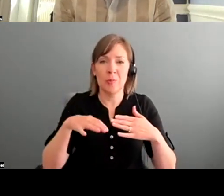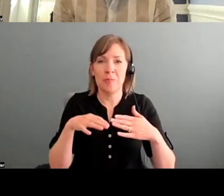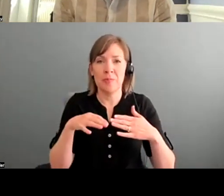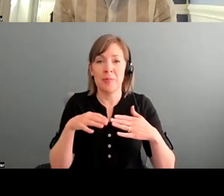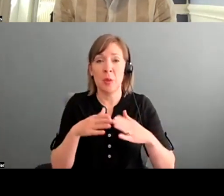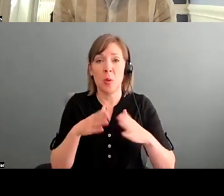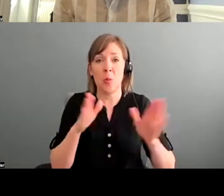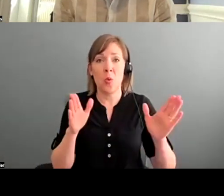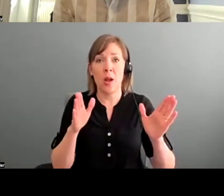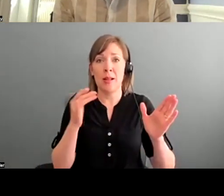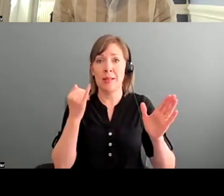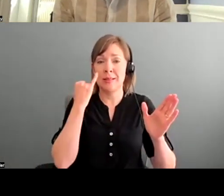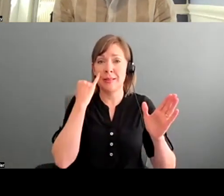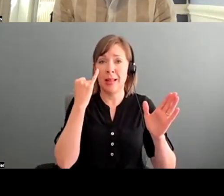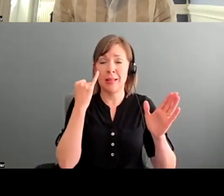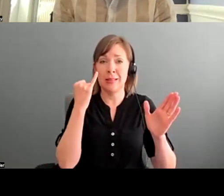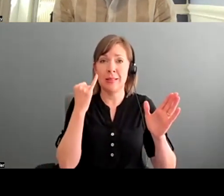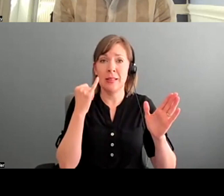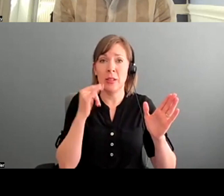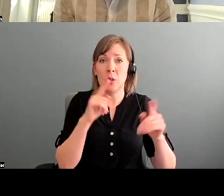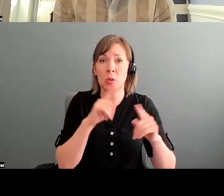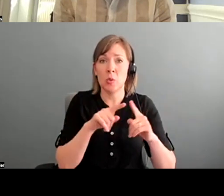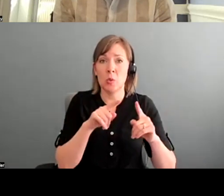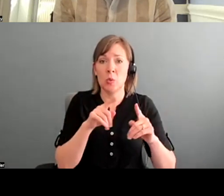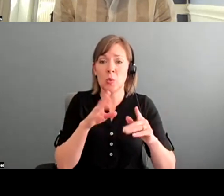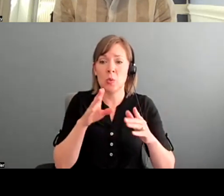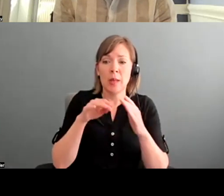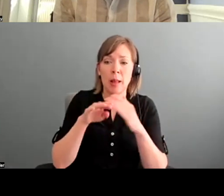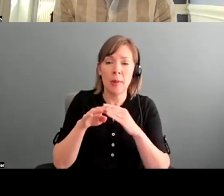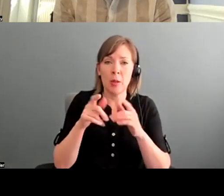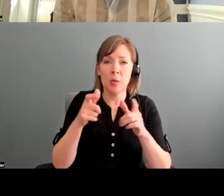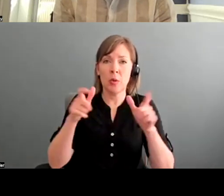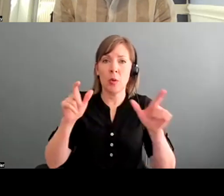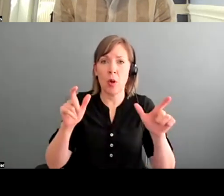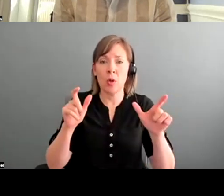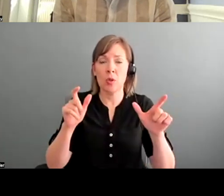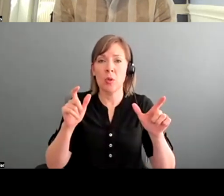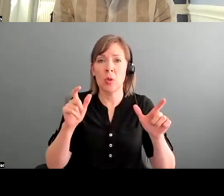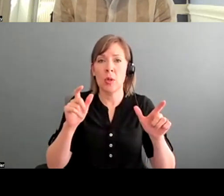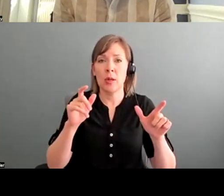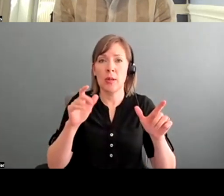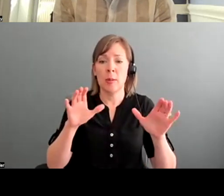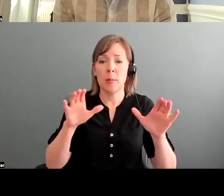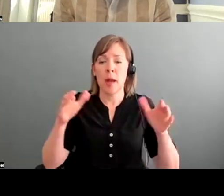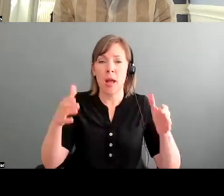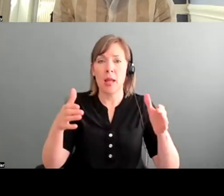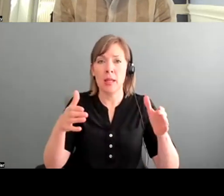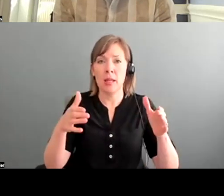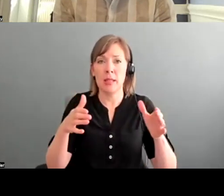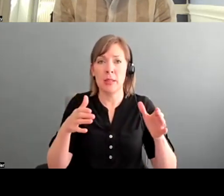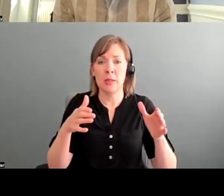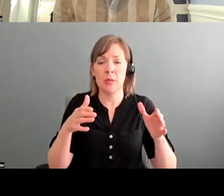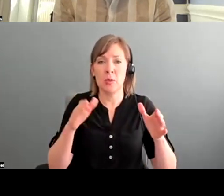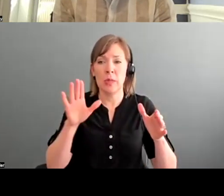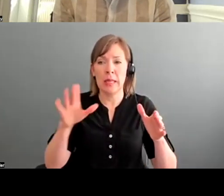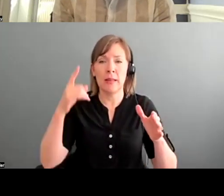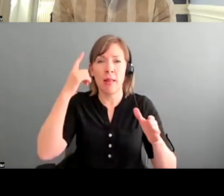broadest sense to tap into the larger body of Tosquelles'